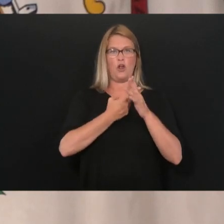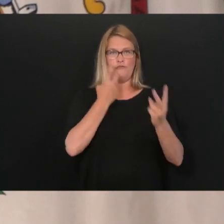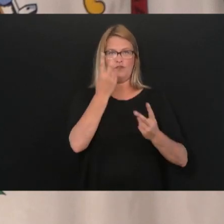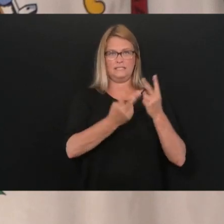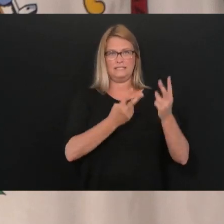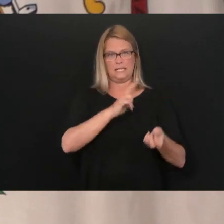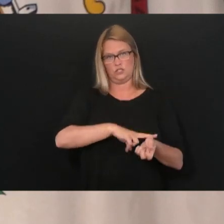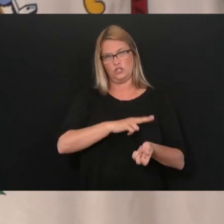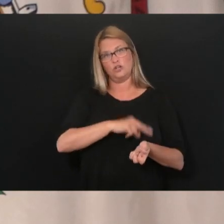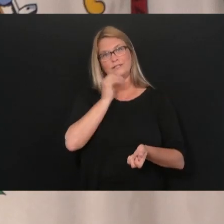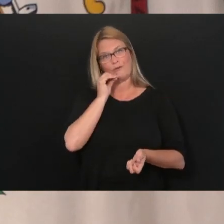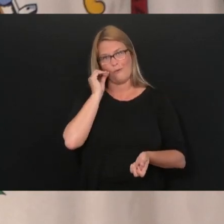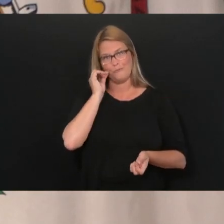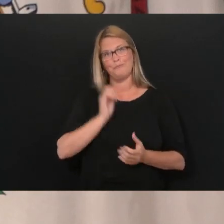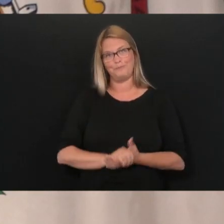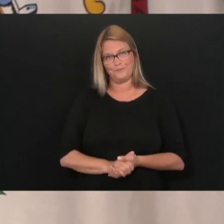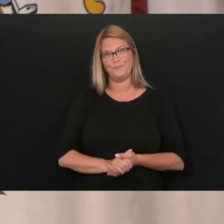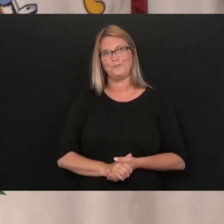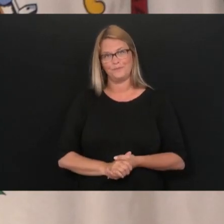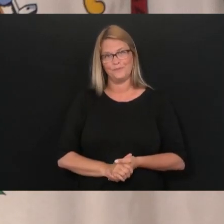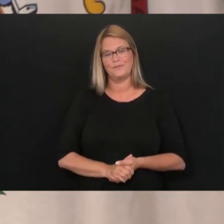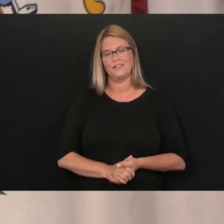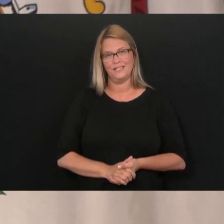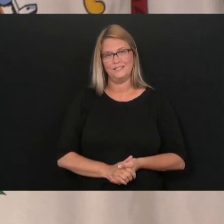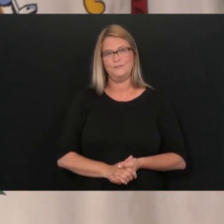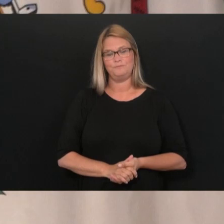home. So I think,